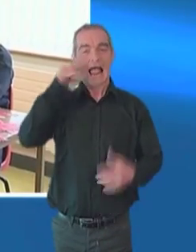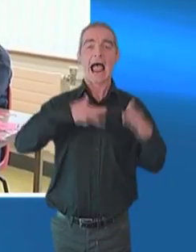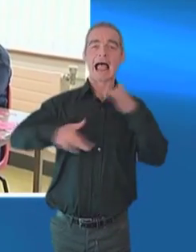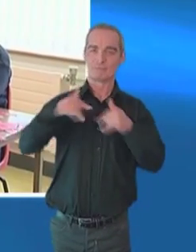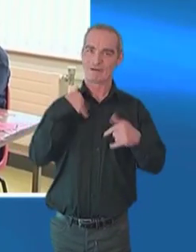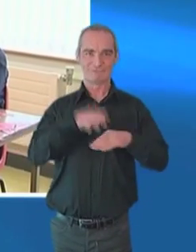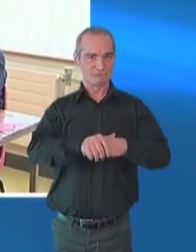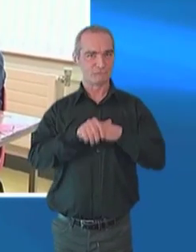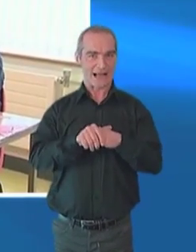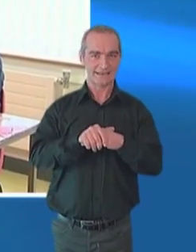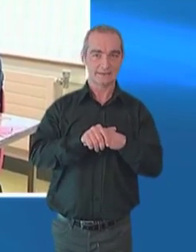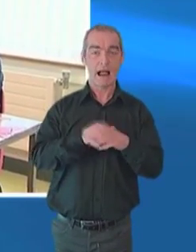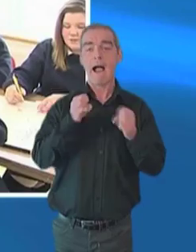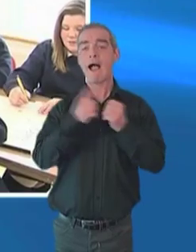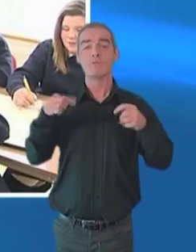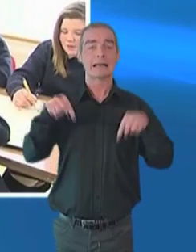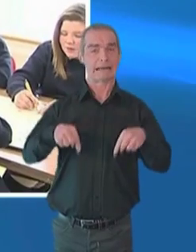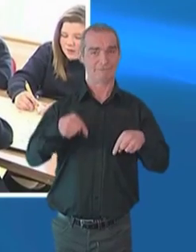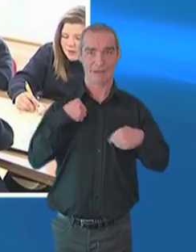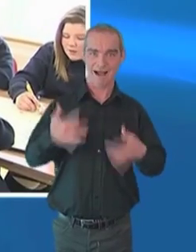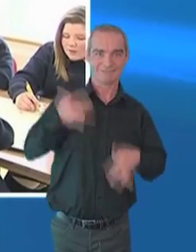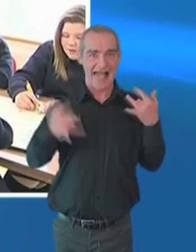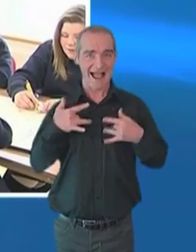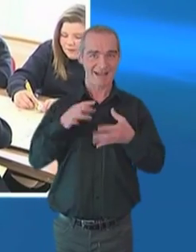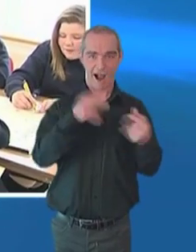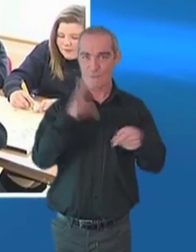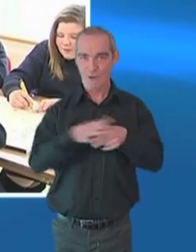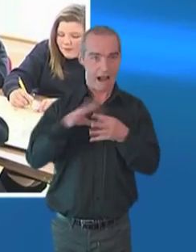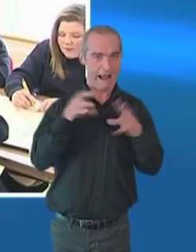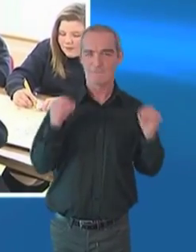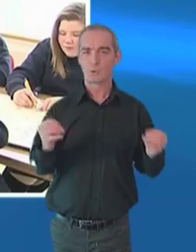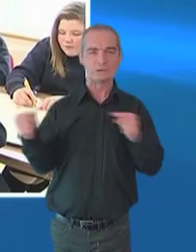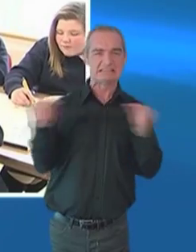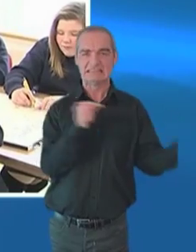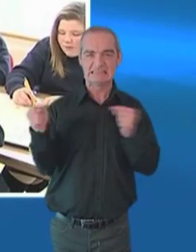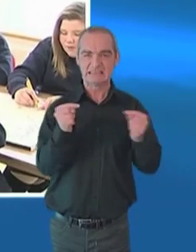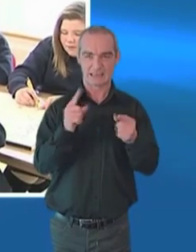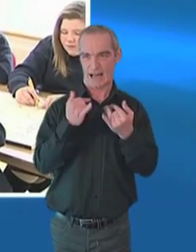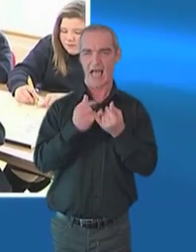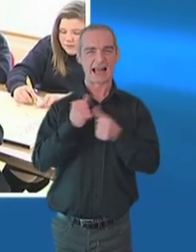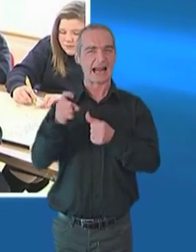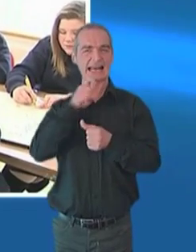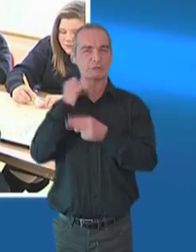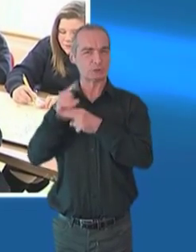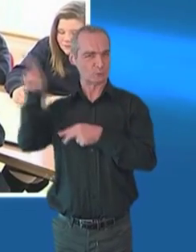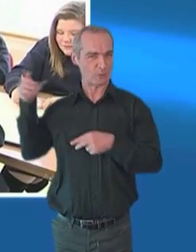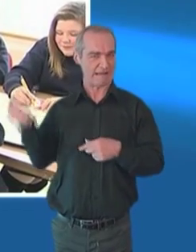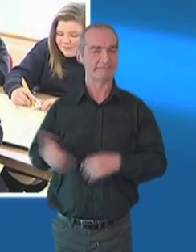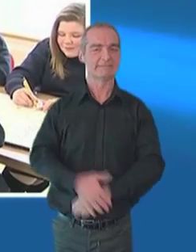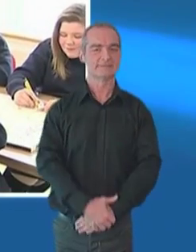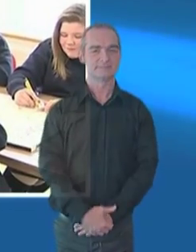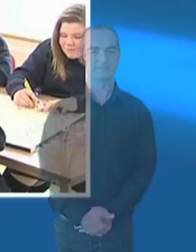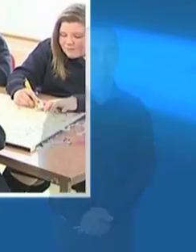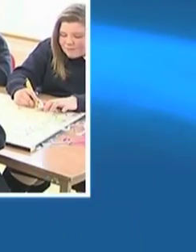think the atmosphere is very friendly. Everybody's very lively, they get along well. There's not much tension or anything like that you would